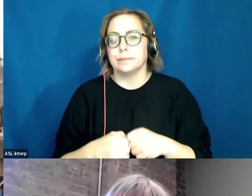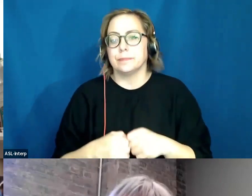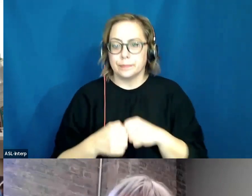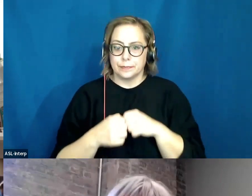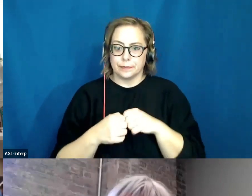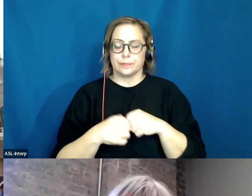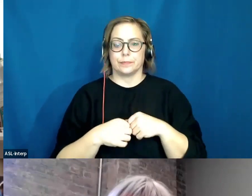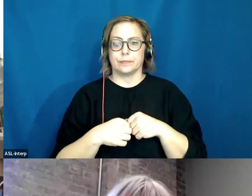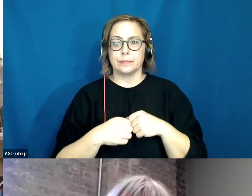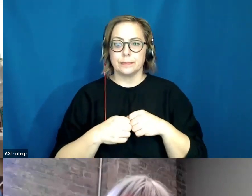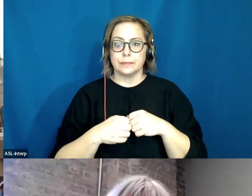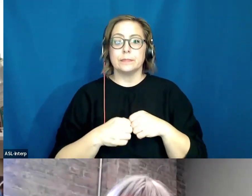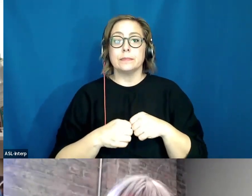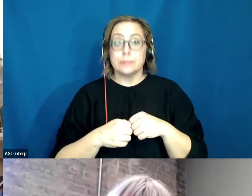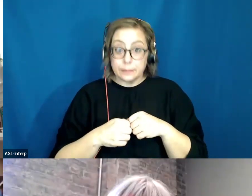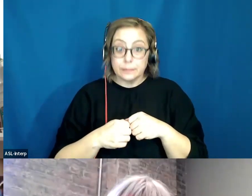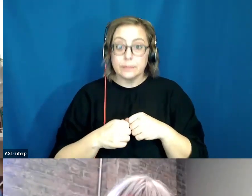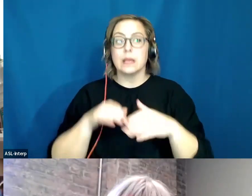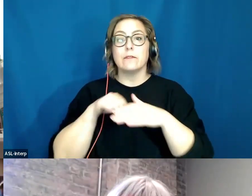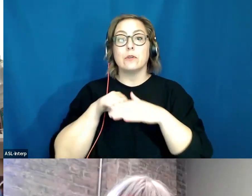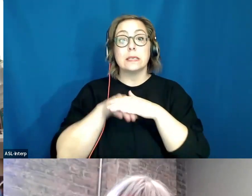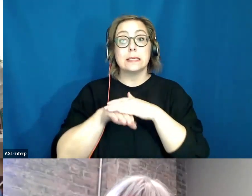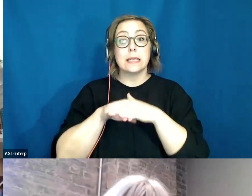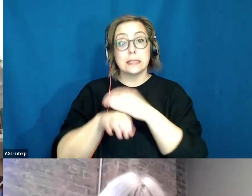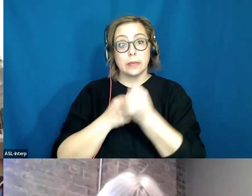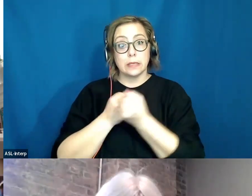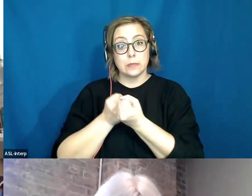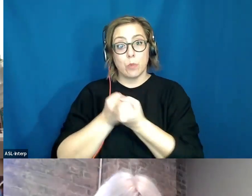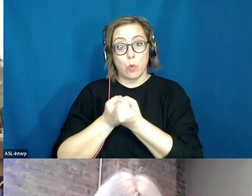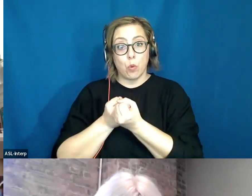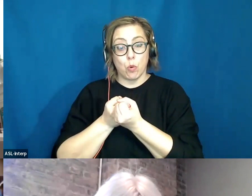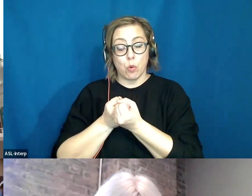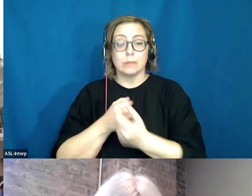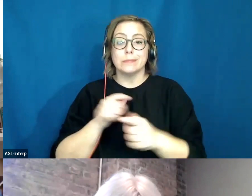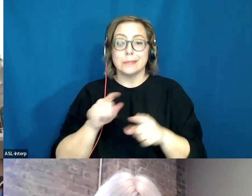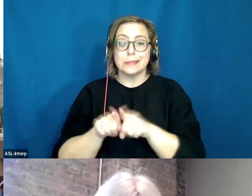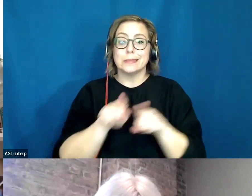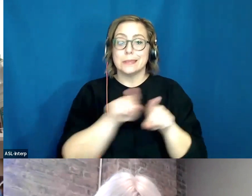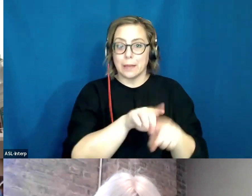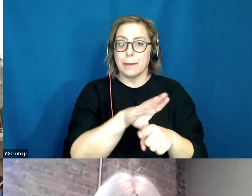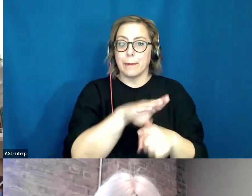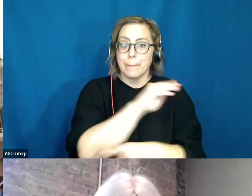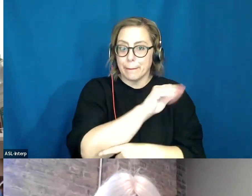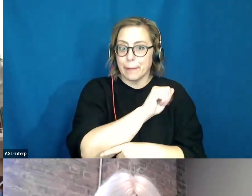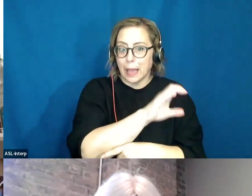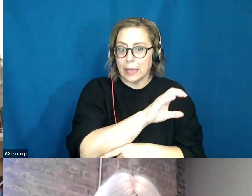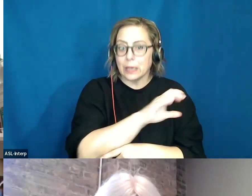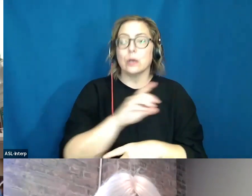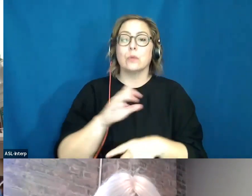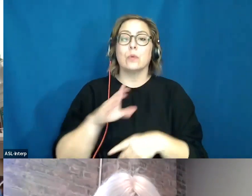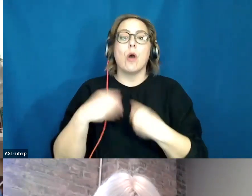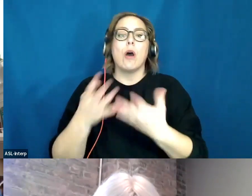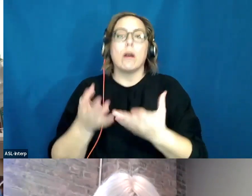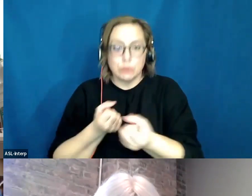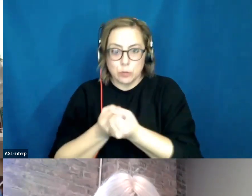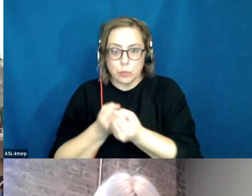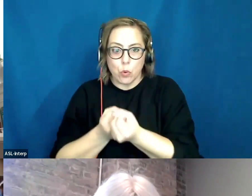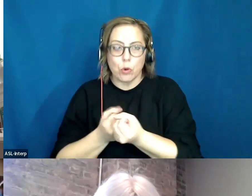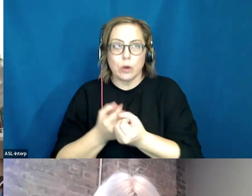In terms of accessibility supports, we, much like MAC, offer support for things